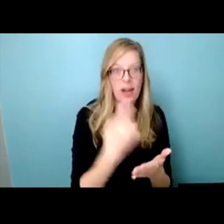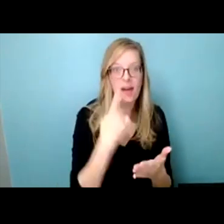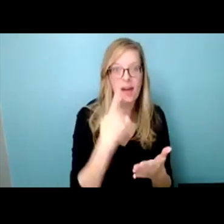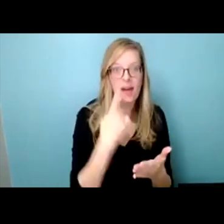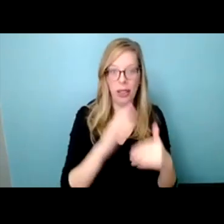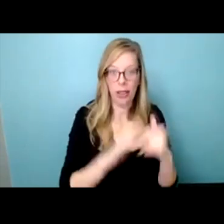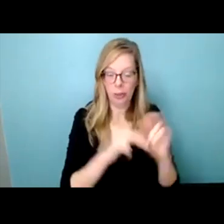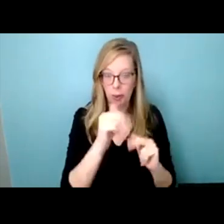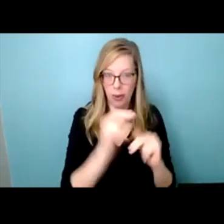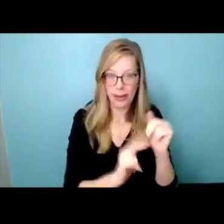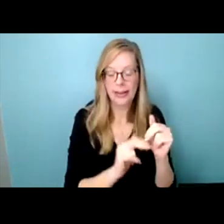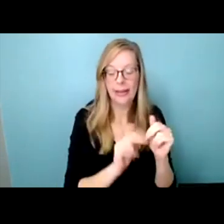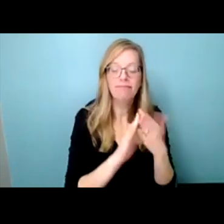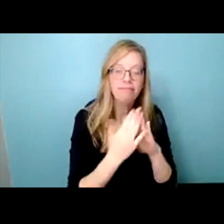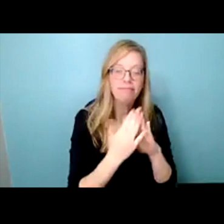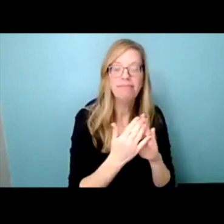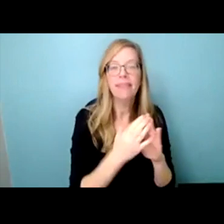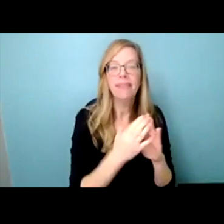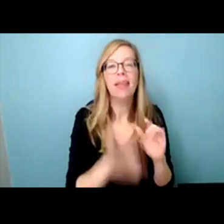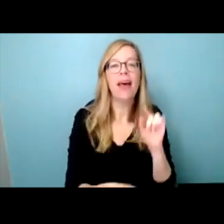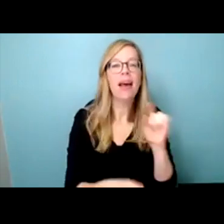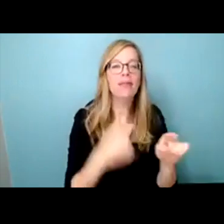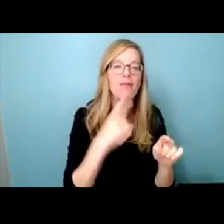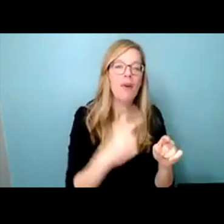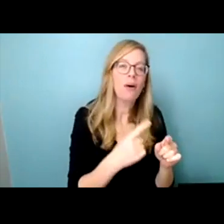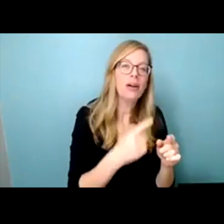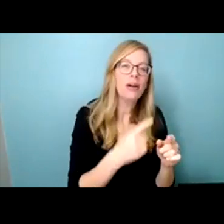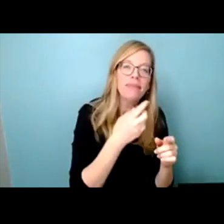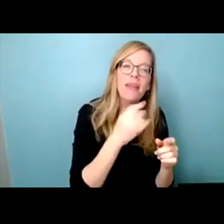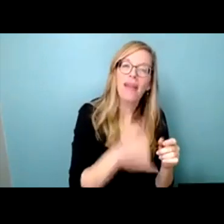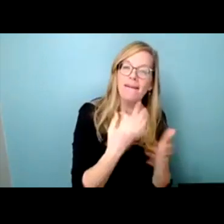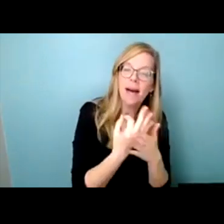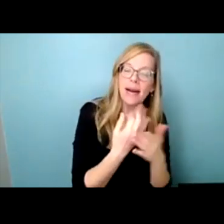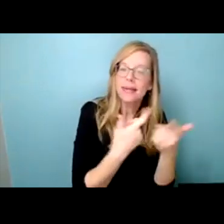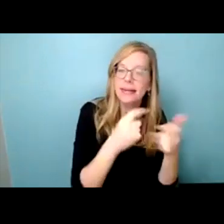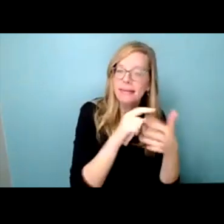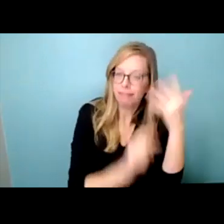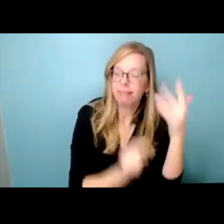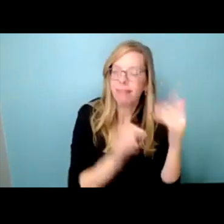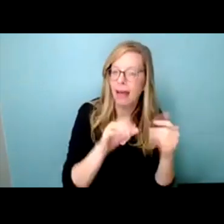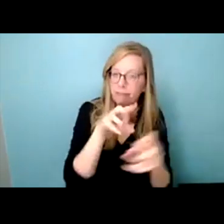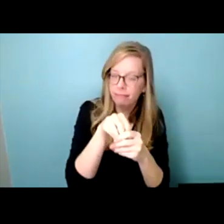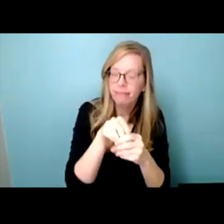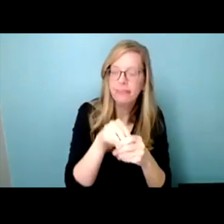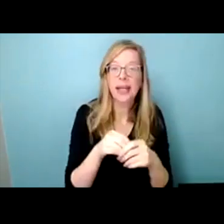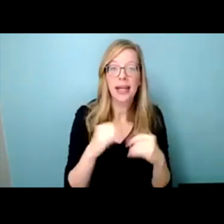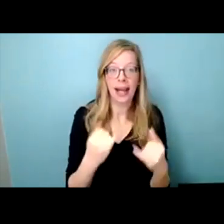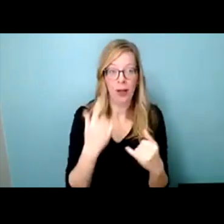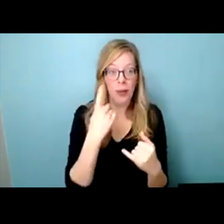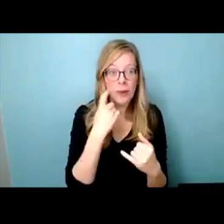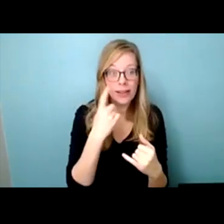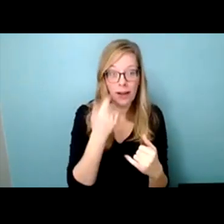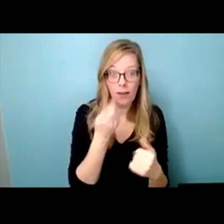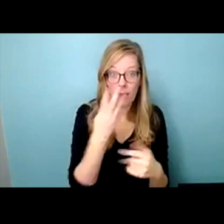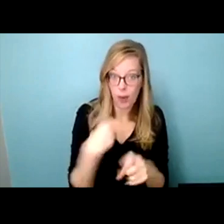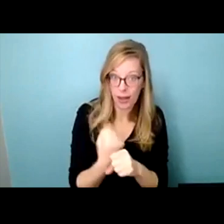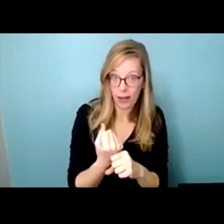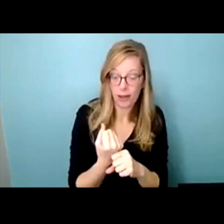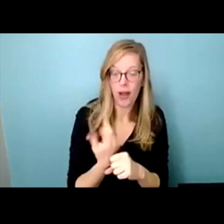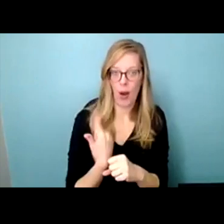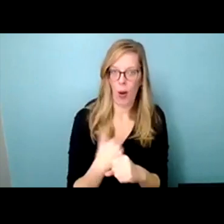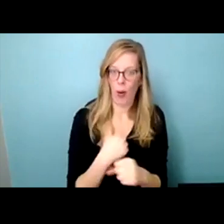in funding and financing. So we know in the last couple of years, our sector has experienced some